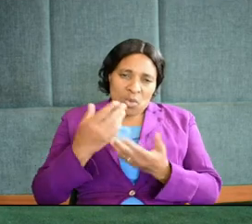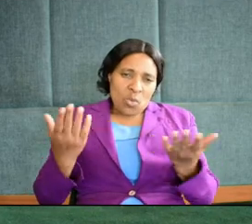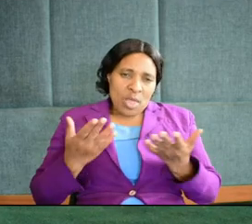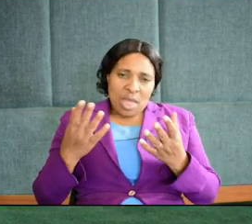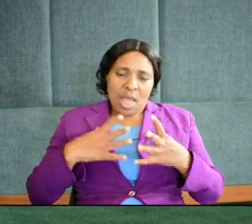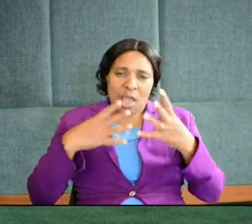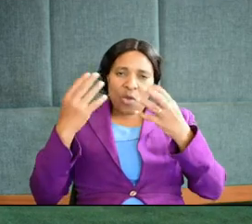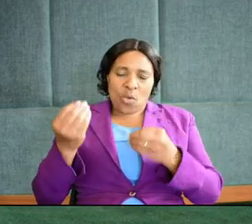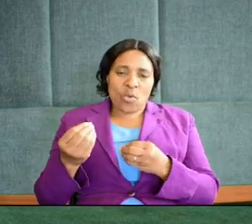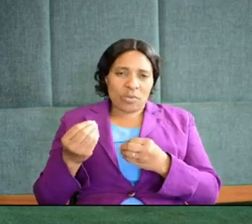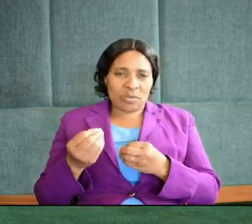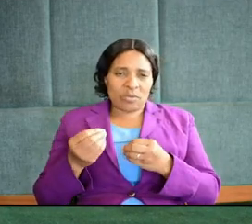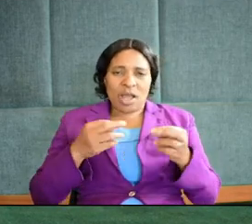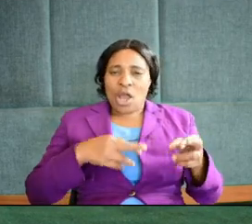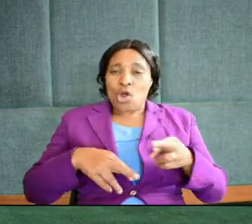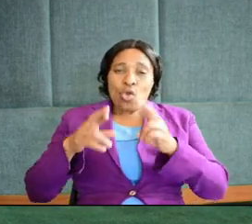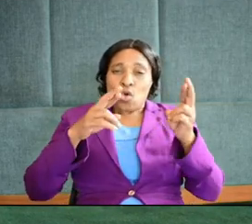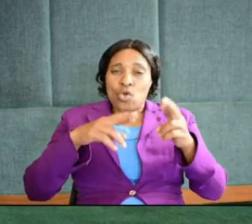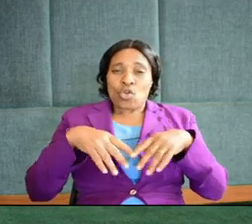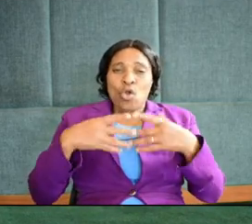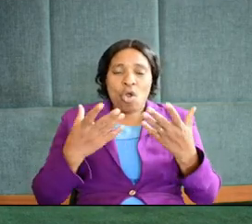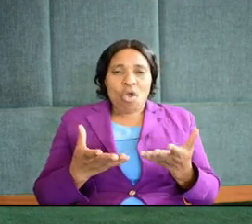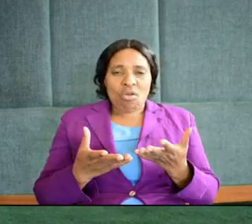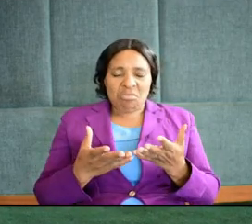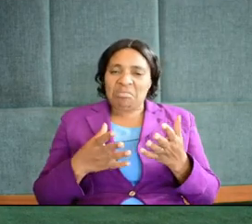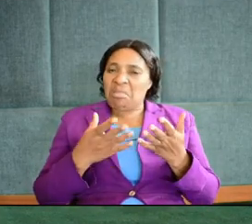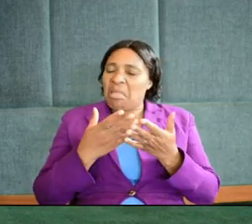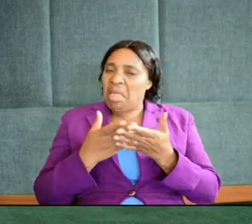Which would you guys prefer, a road trip or a pilgrimage?